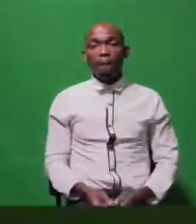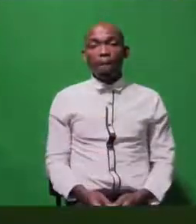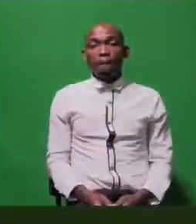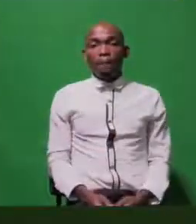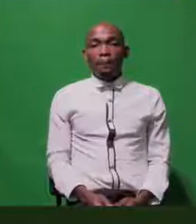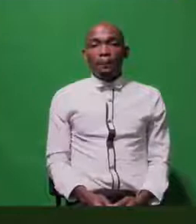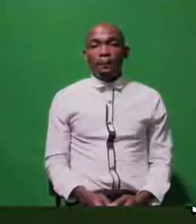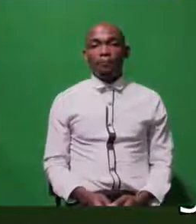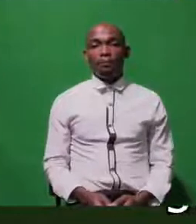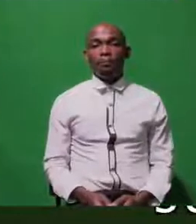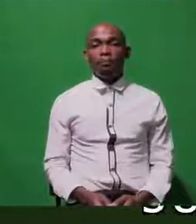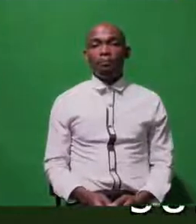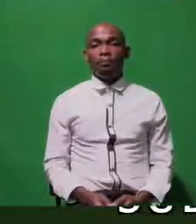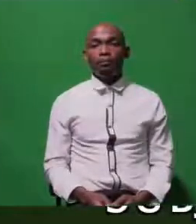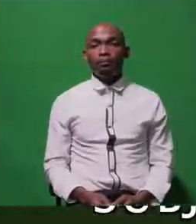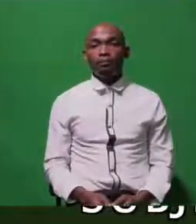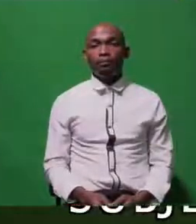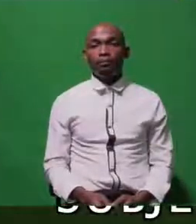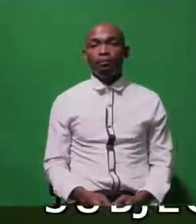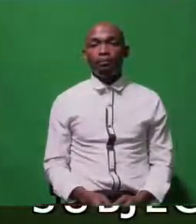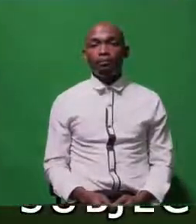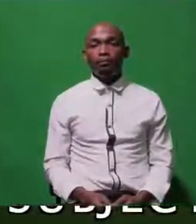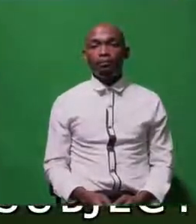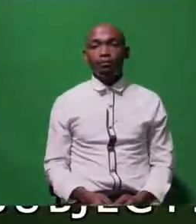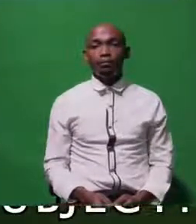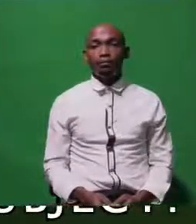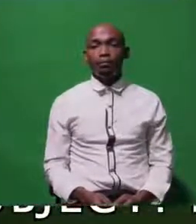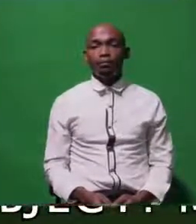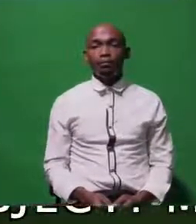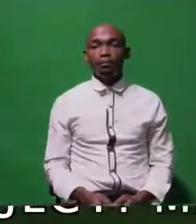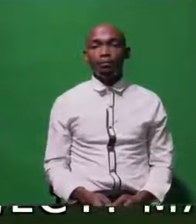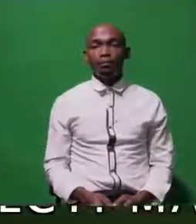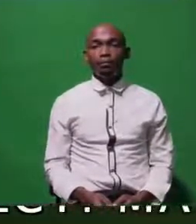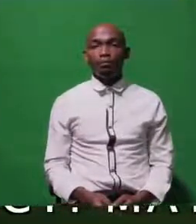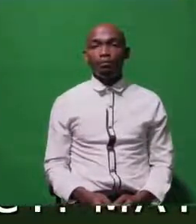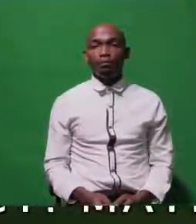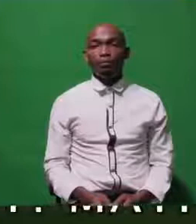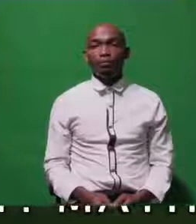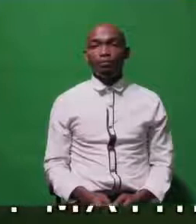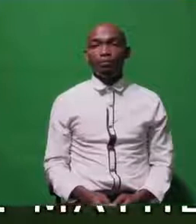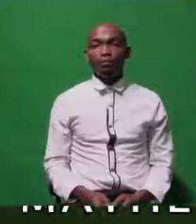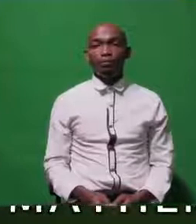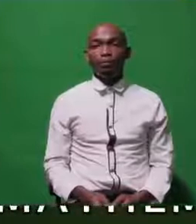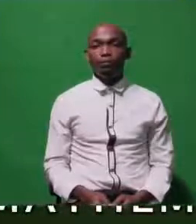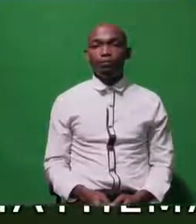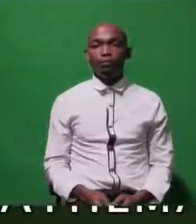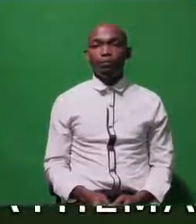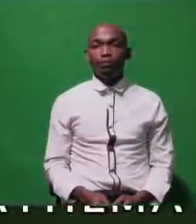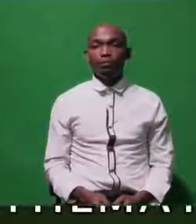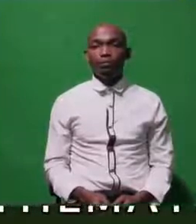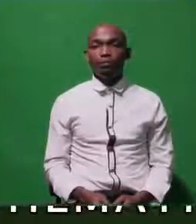Reflection using coordinates.